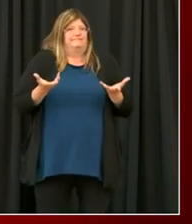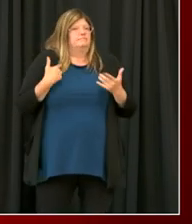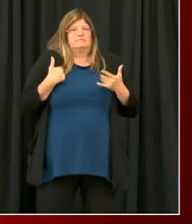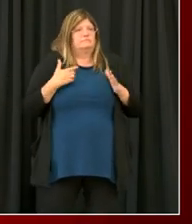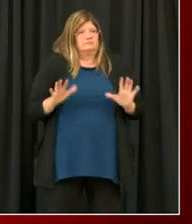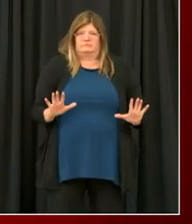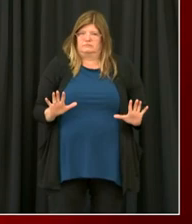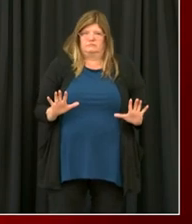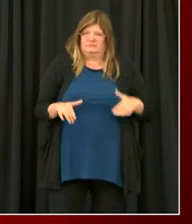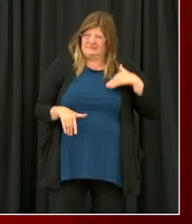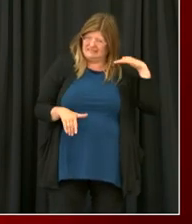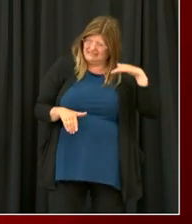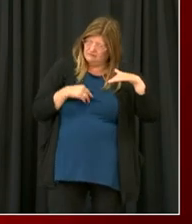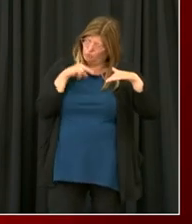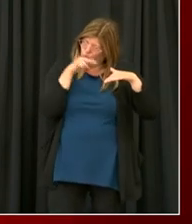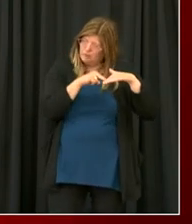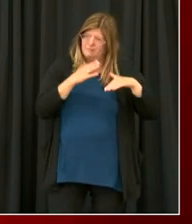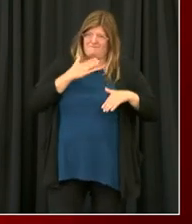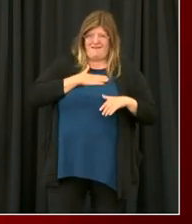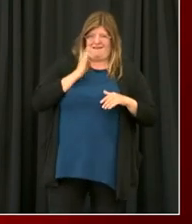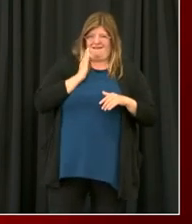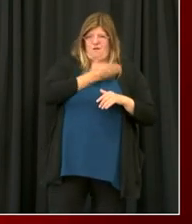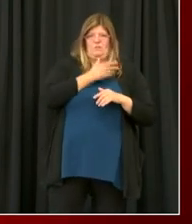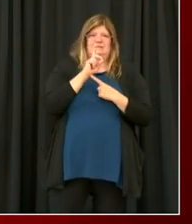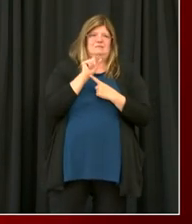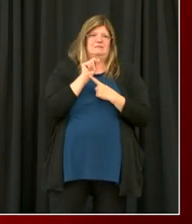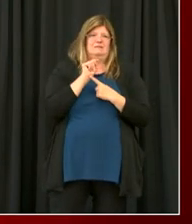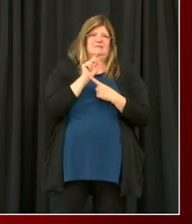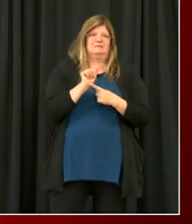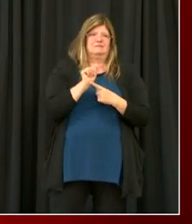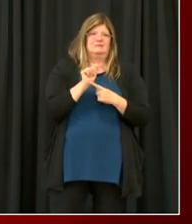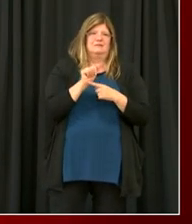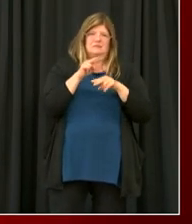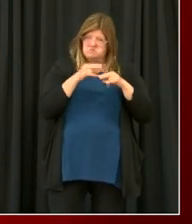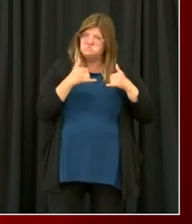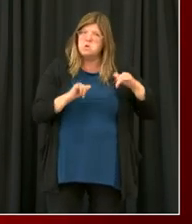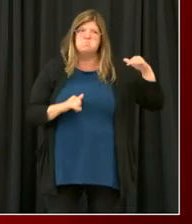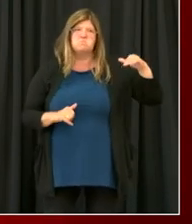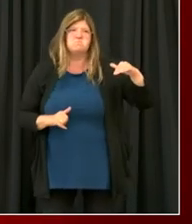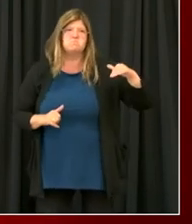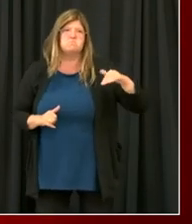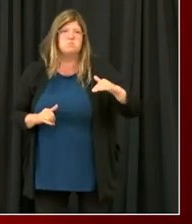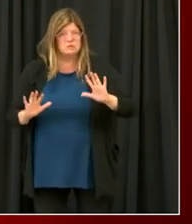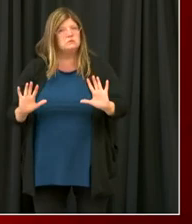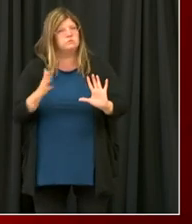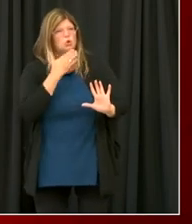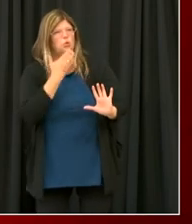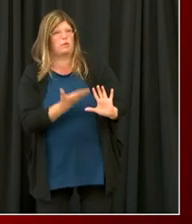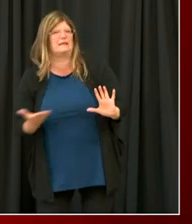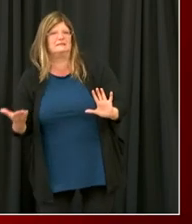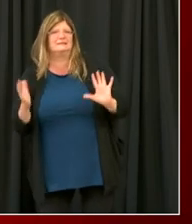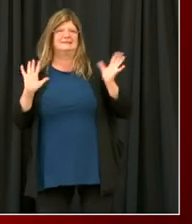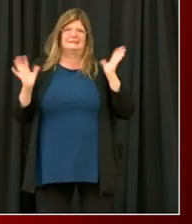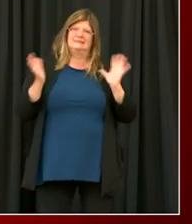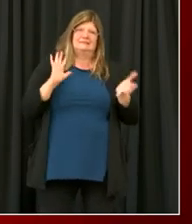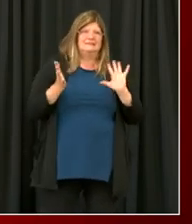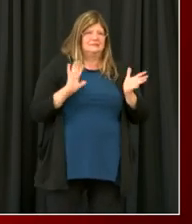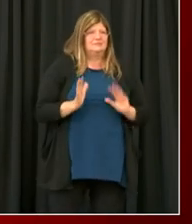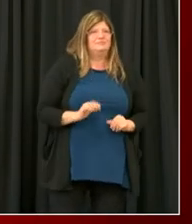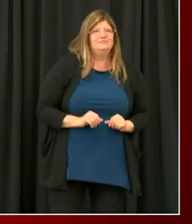our curve and our cases continue to decline, which is a good thing. But we have been